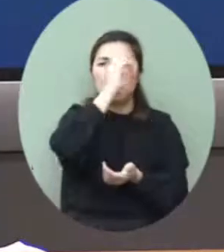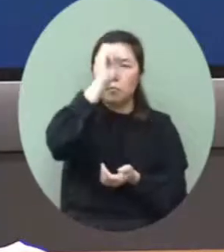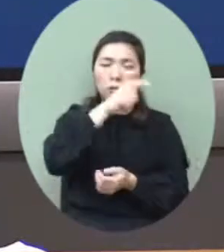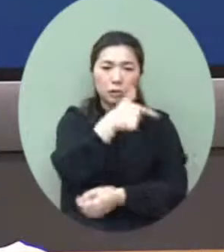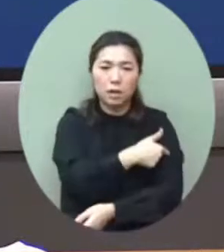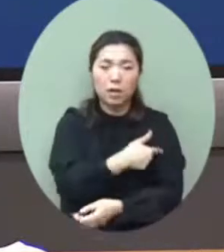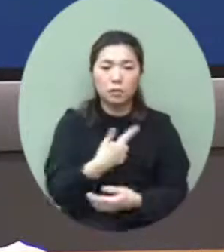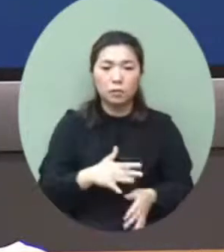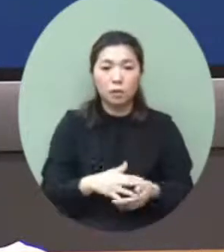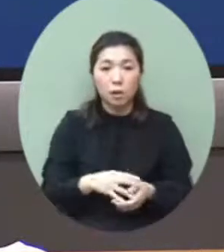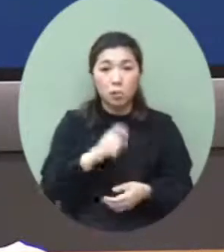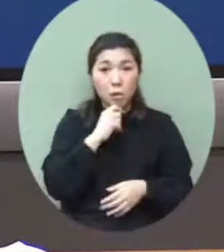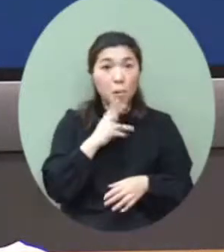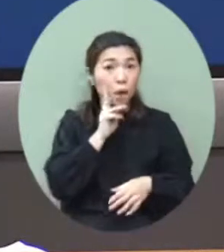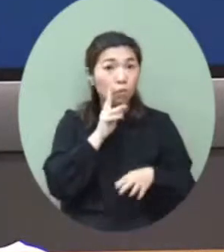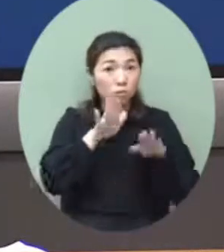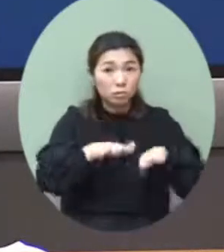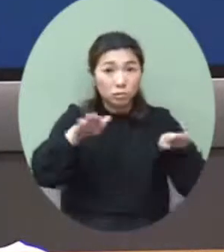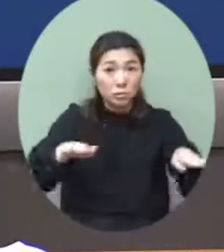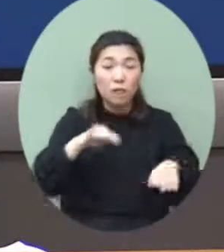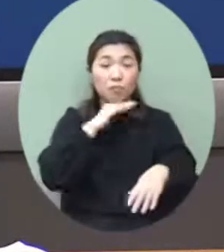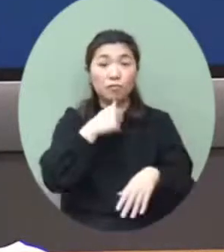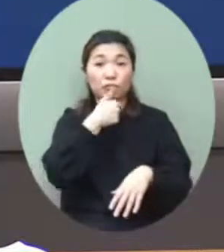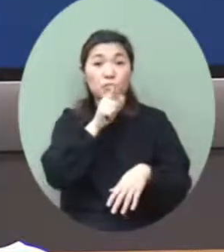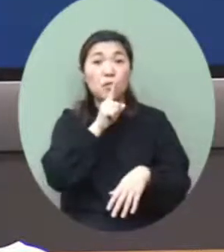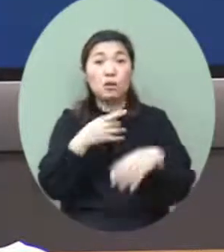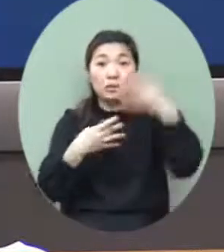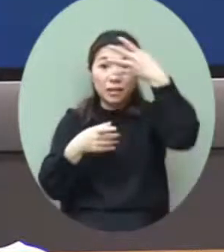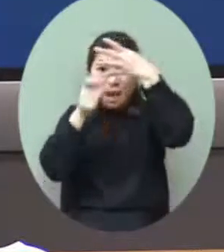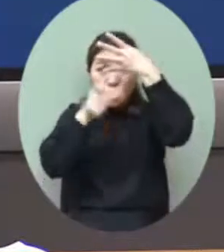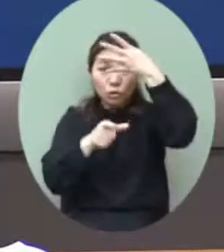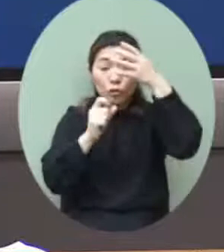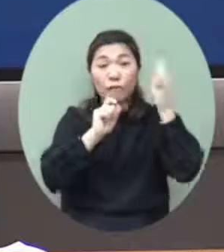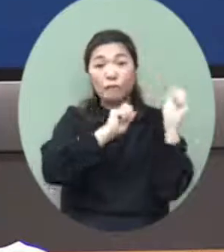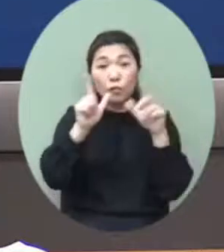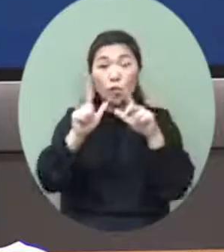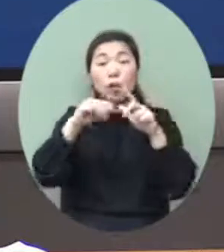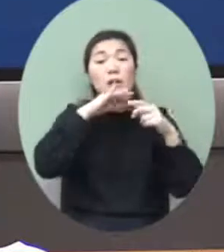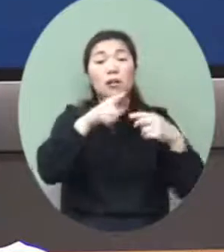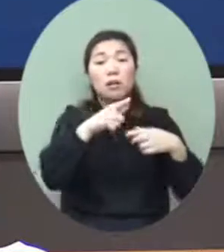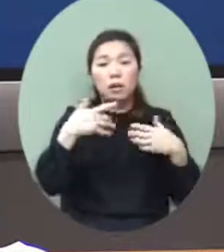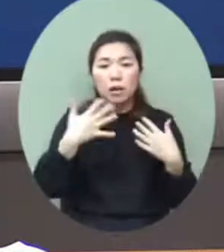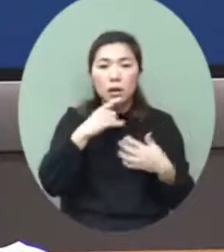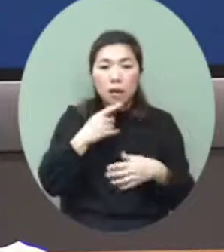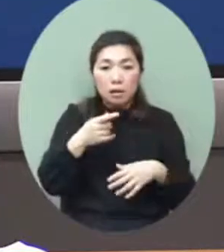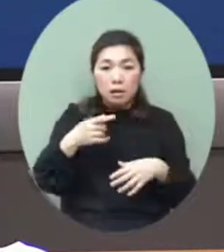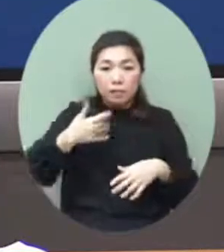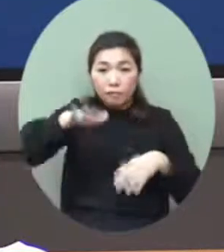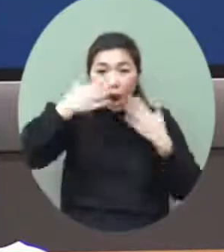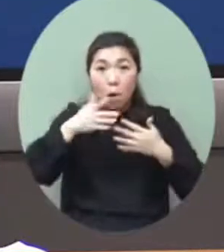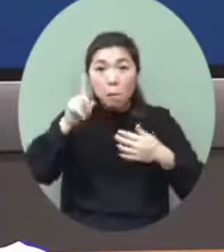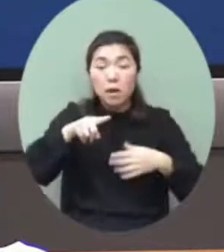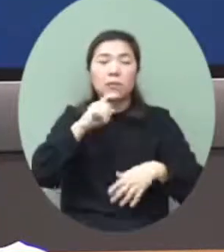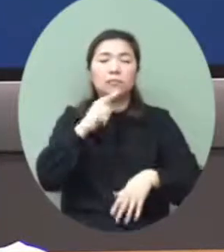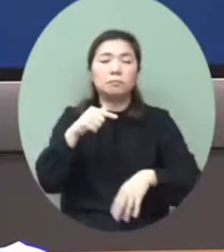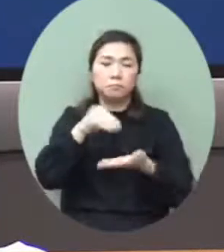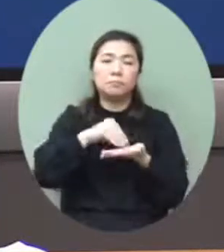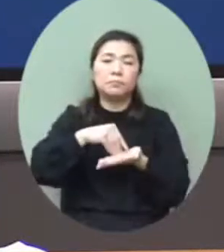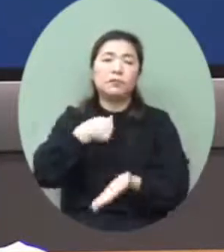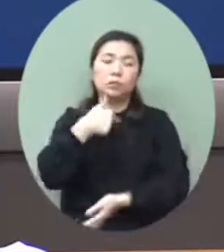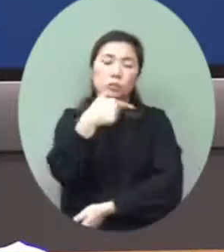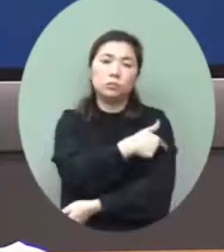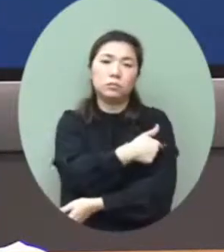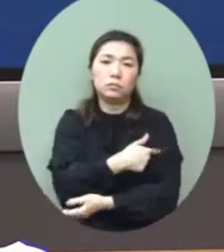for those between 3 and 11. 55% of them have been vaccinated. And if children want